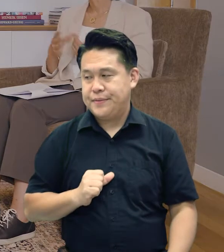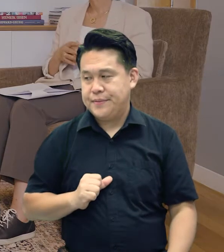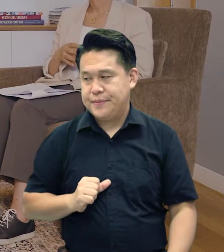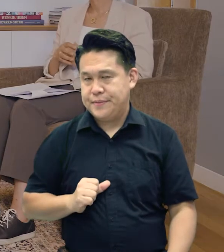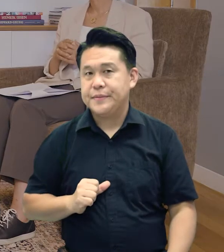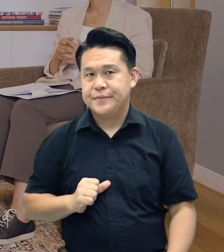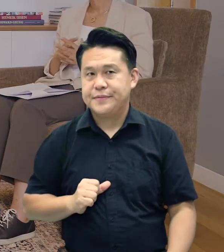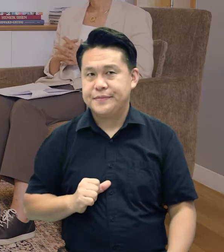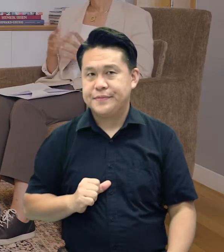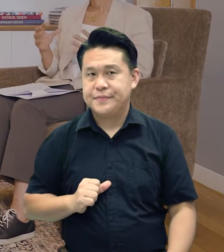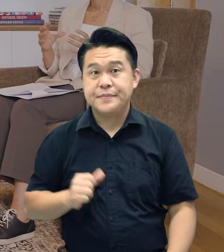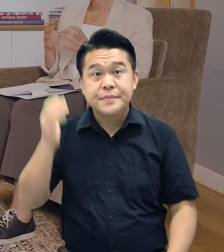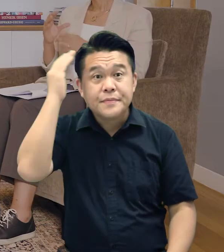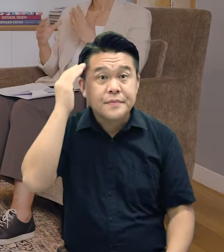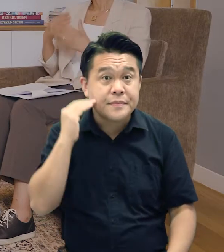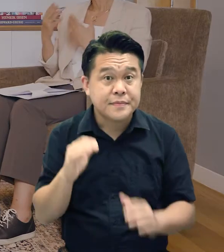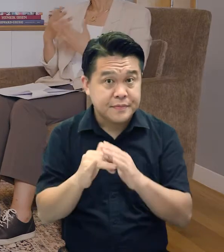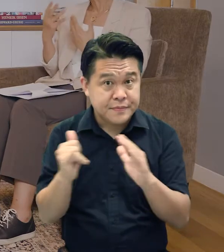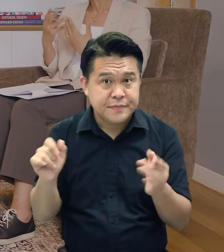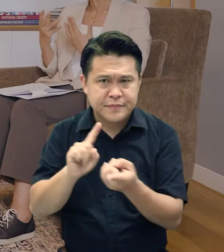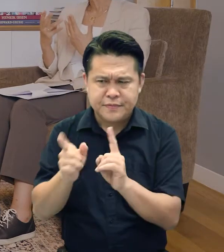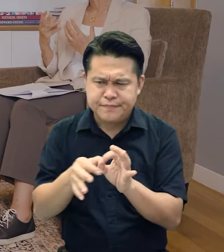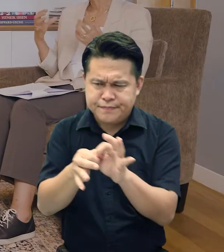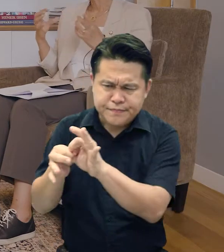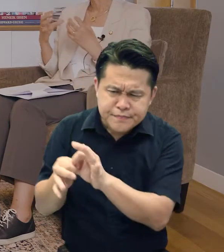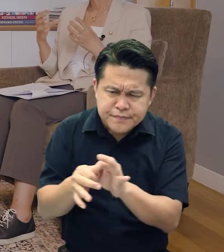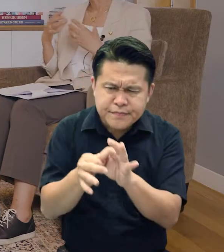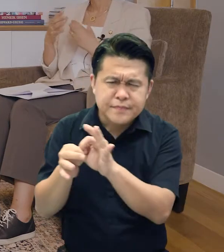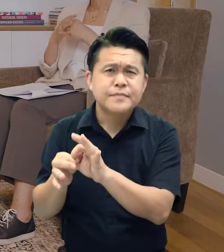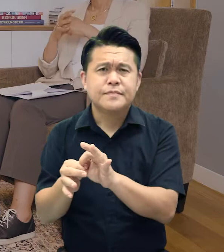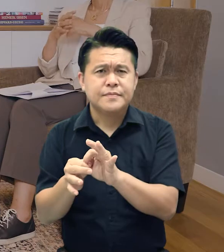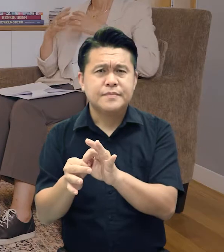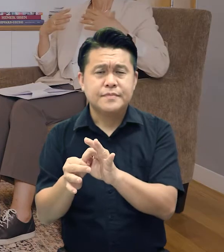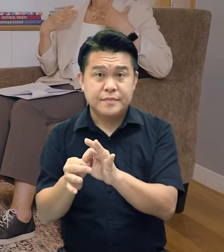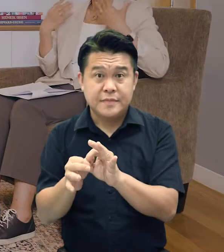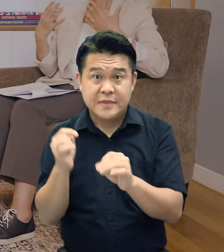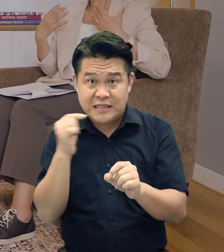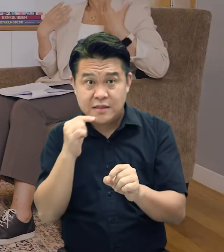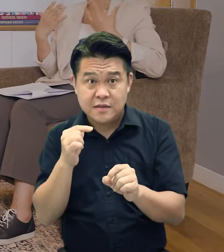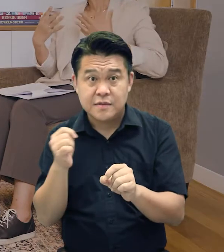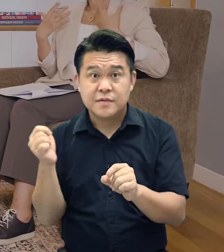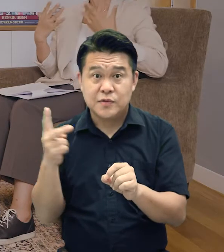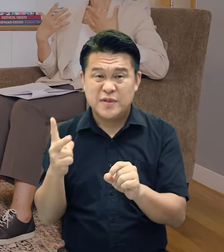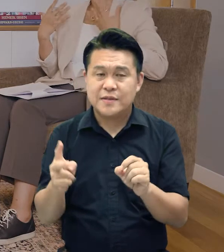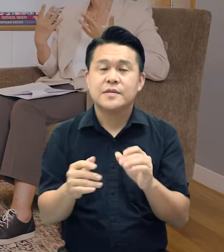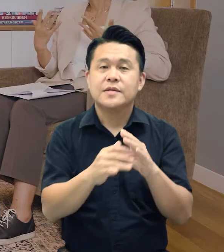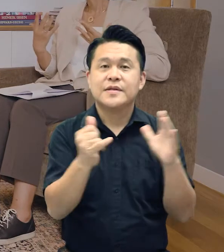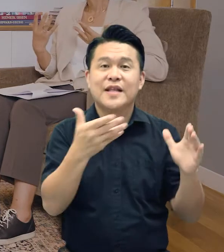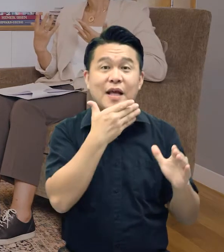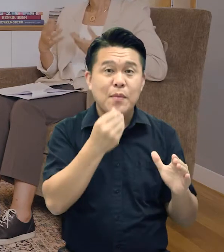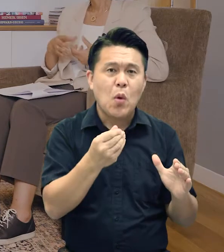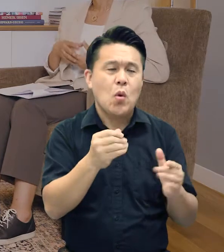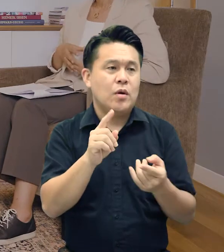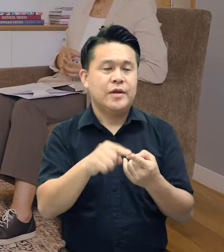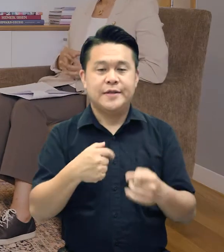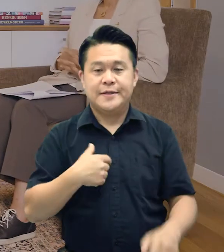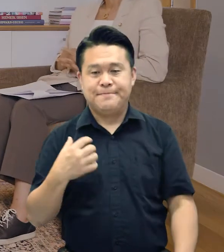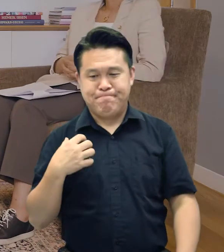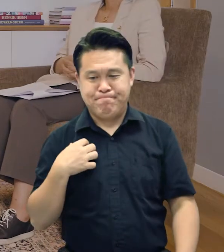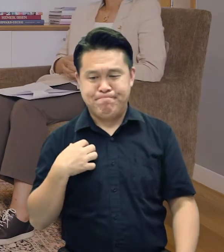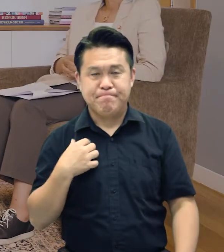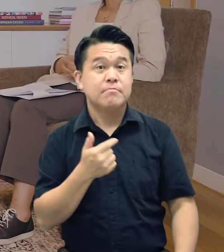unhappy, but we are very related and feel a lot of responsibility